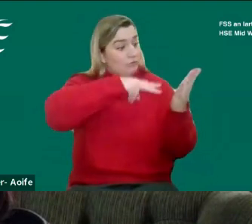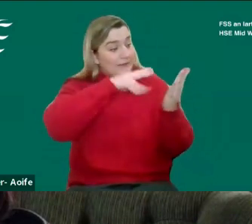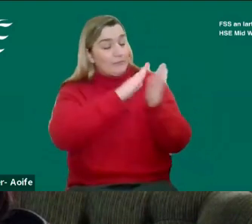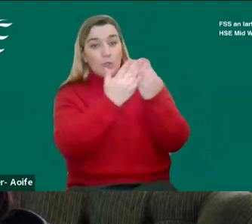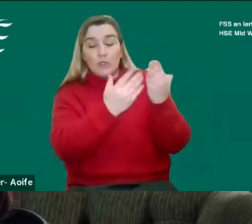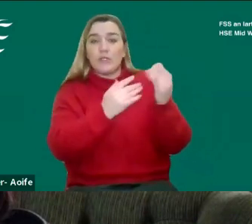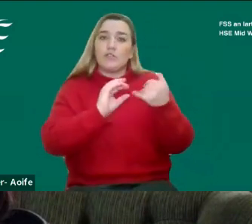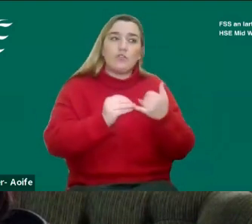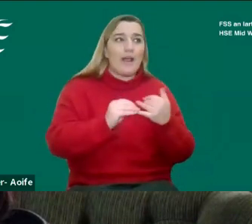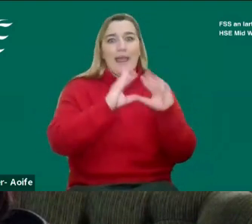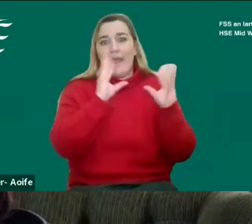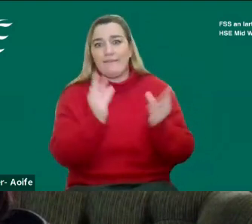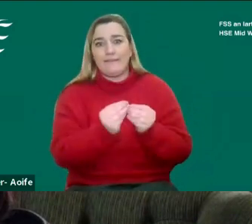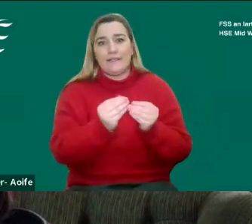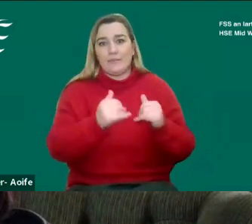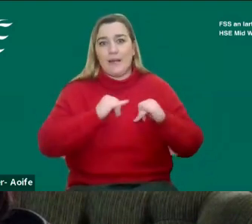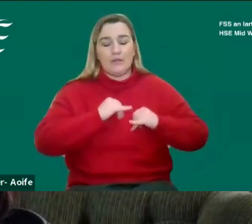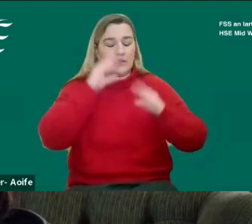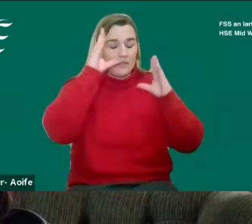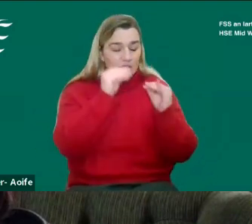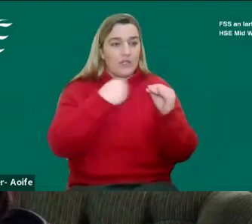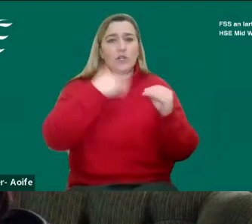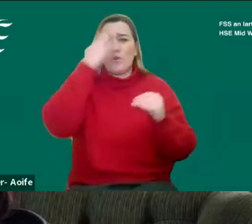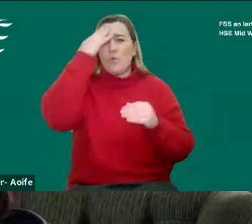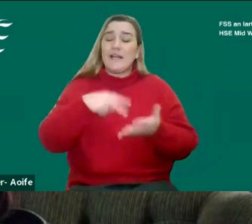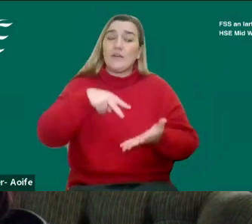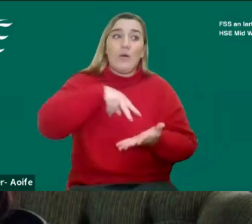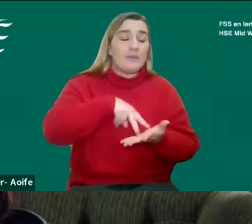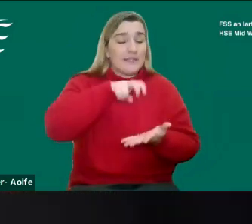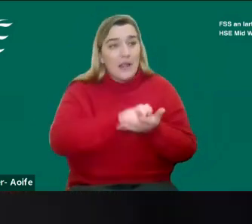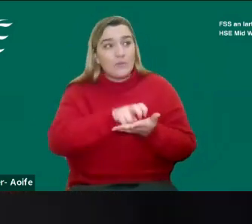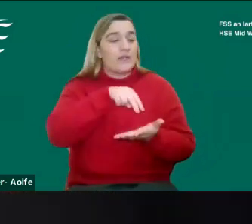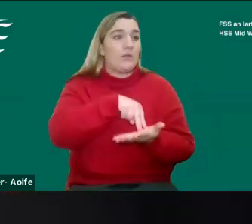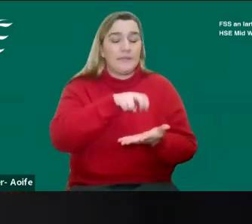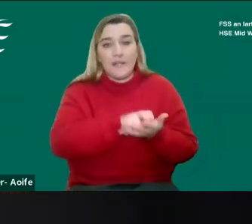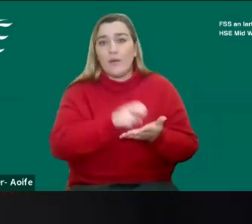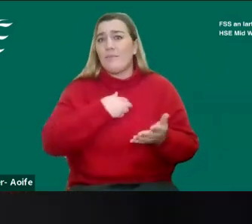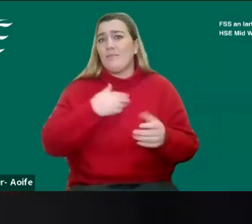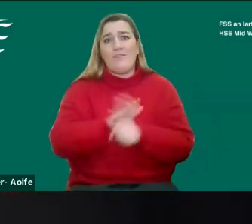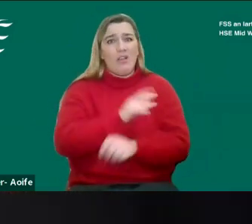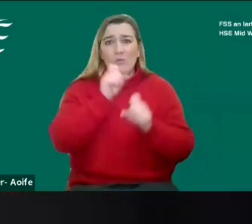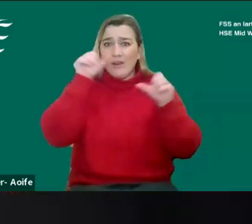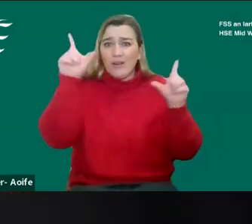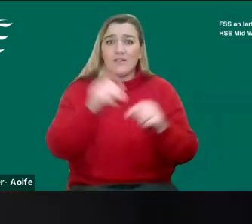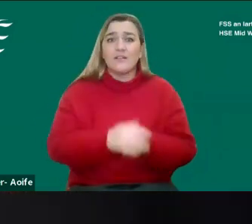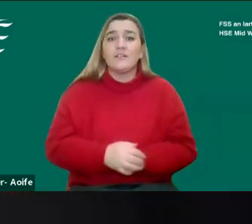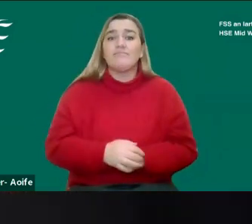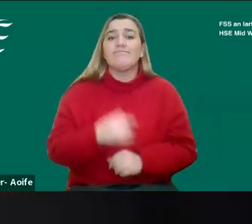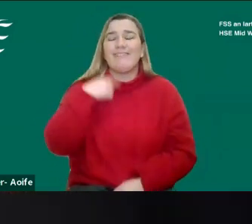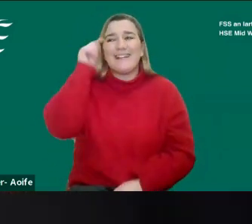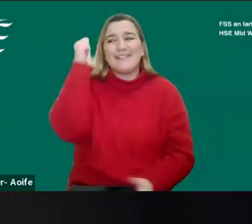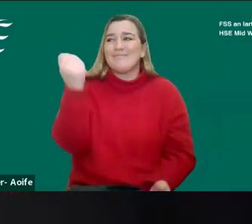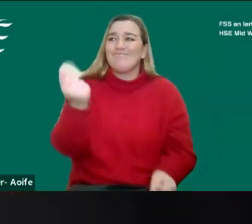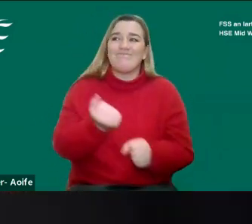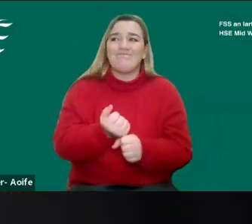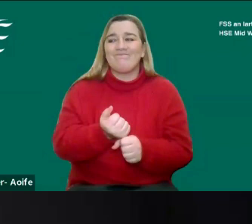be just like someone that's only after getting up out of bed in the morning. I'd just be fully awake. I think, unfortunately, in the health system and